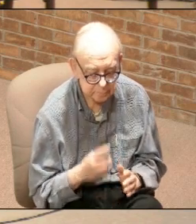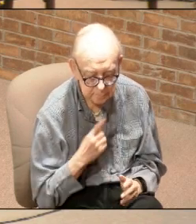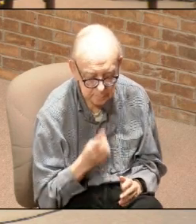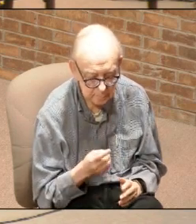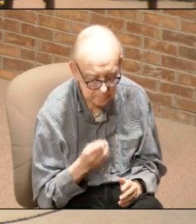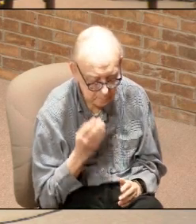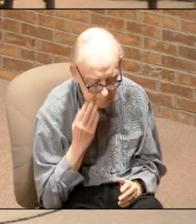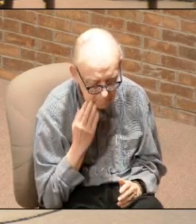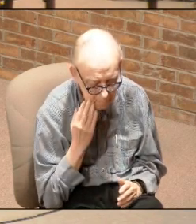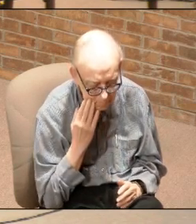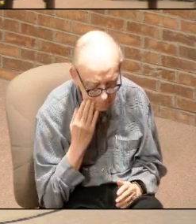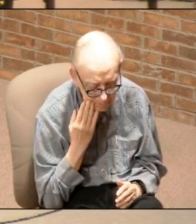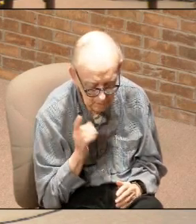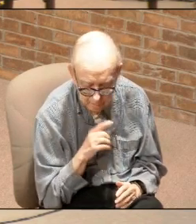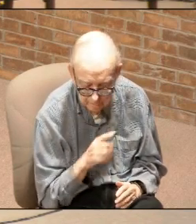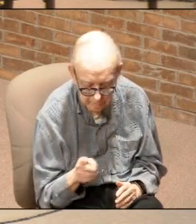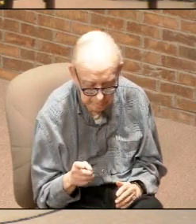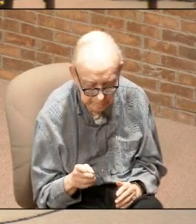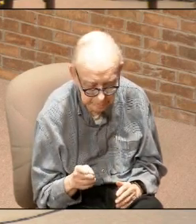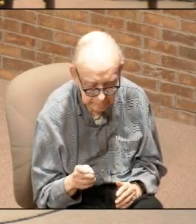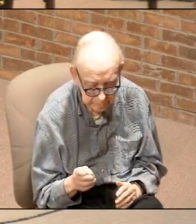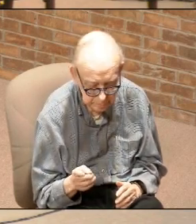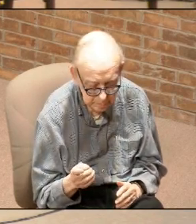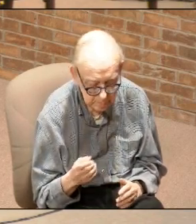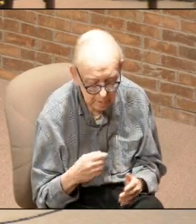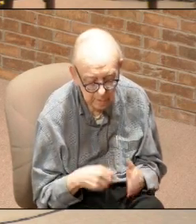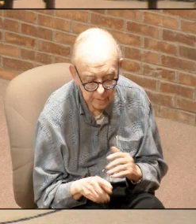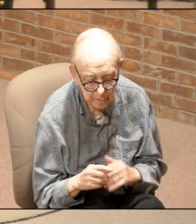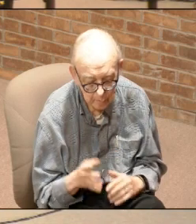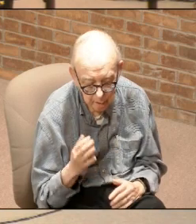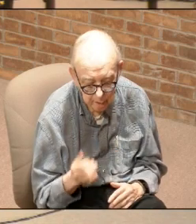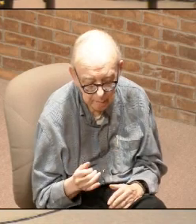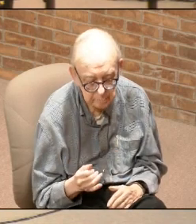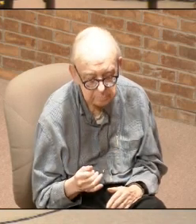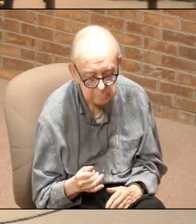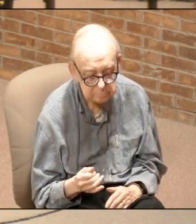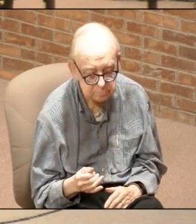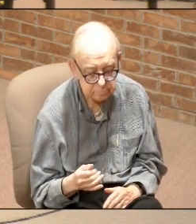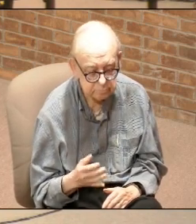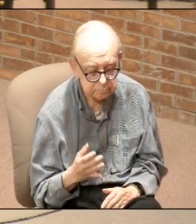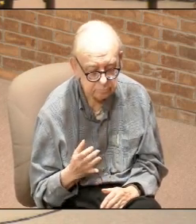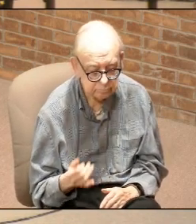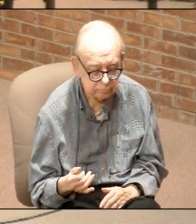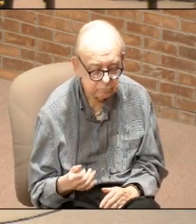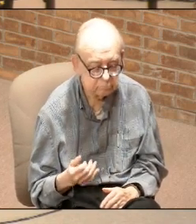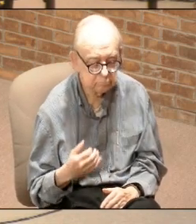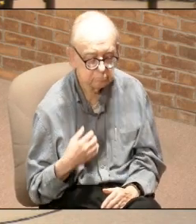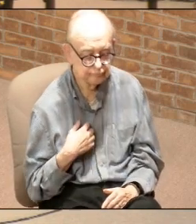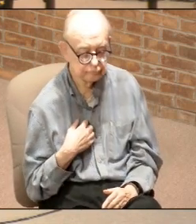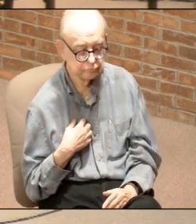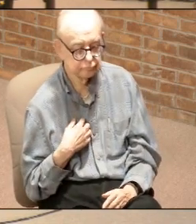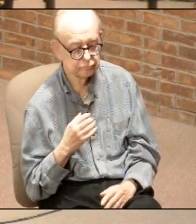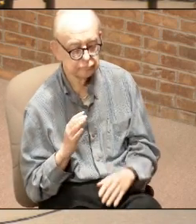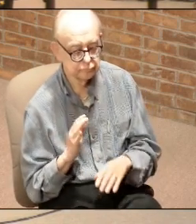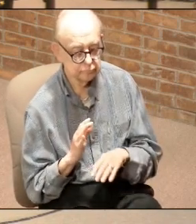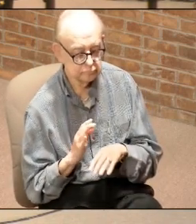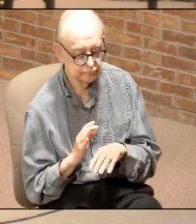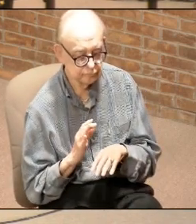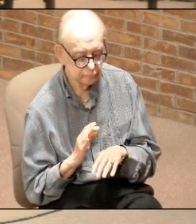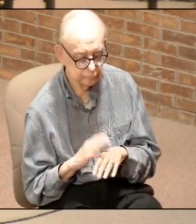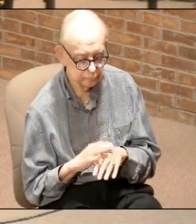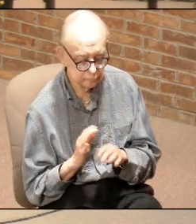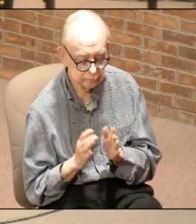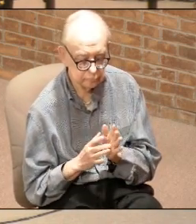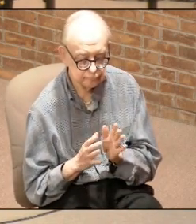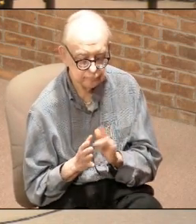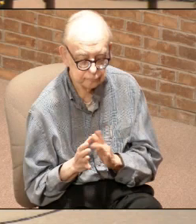know i i don't know them i didn't come into them because just because you call on on